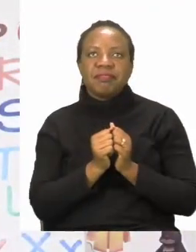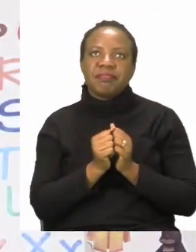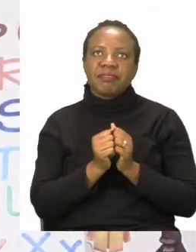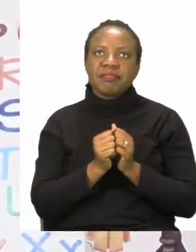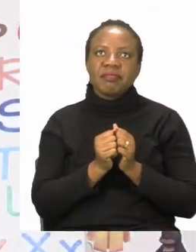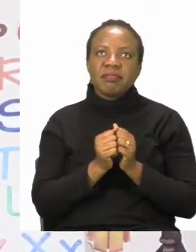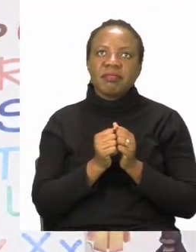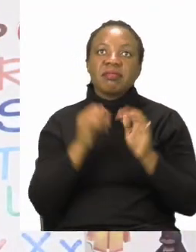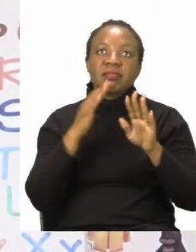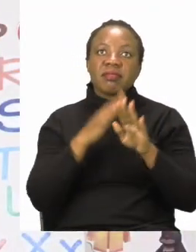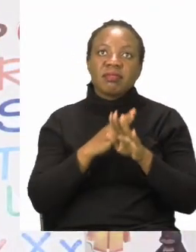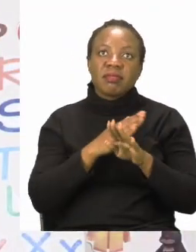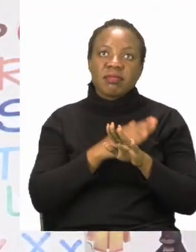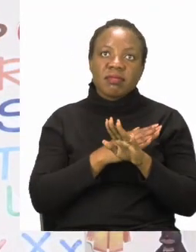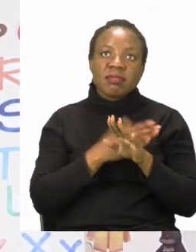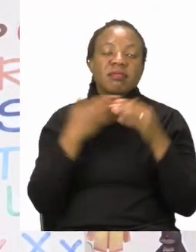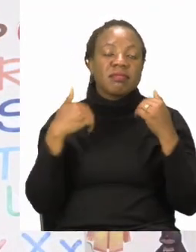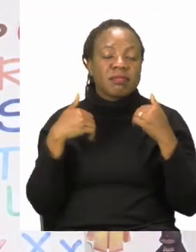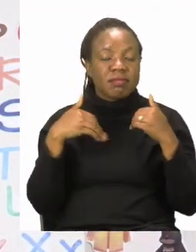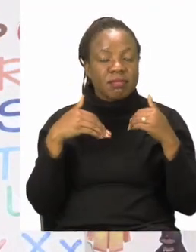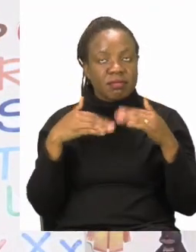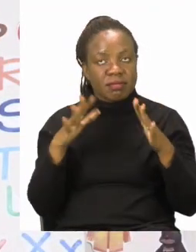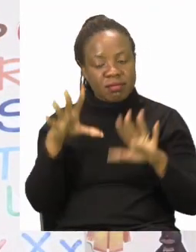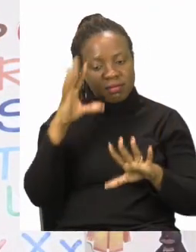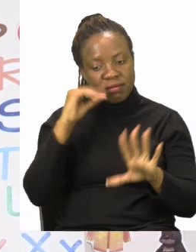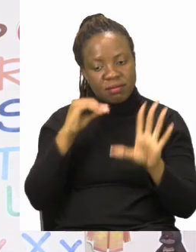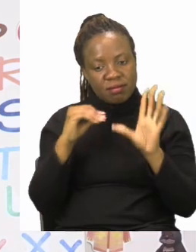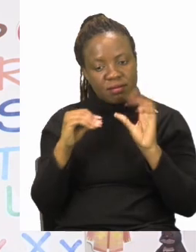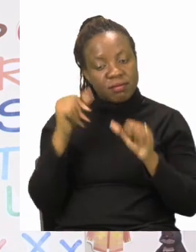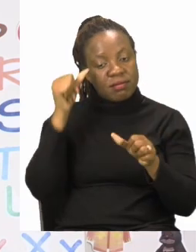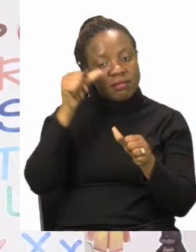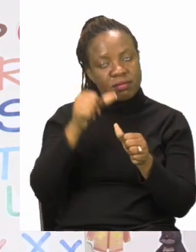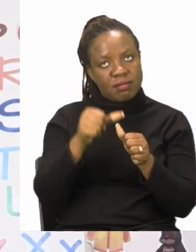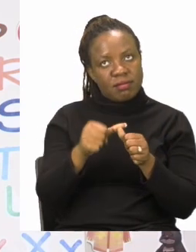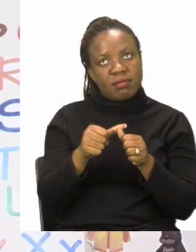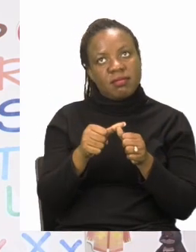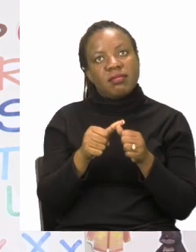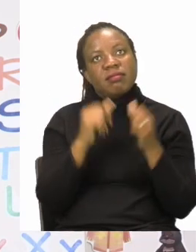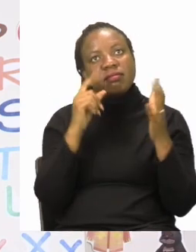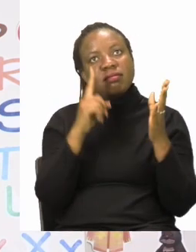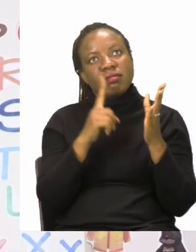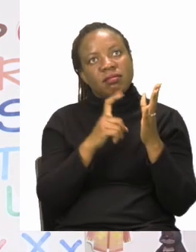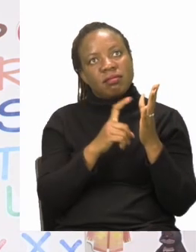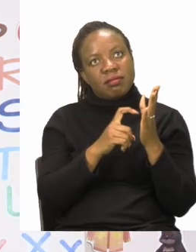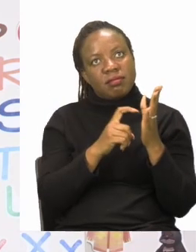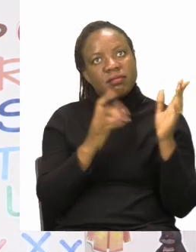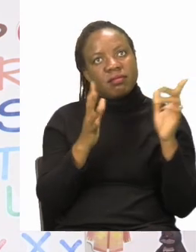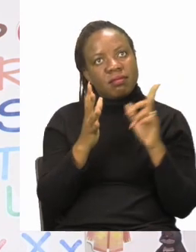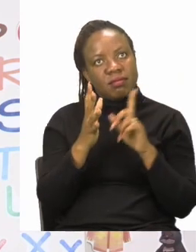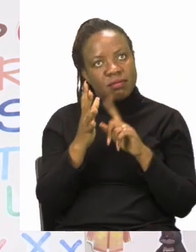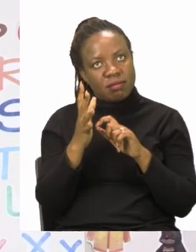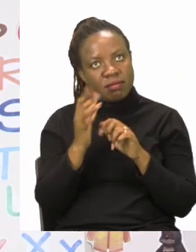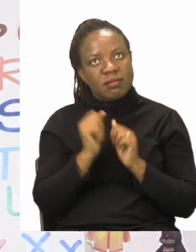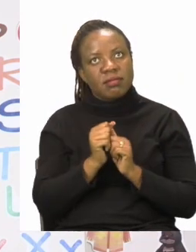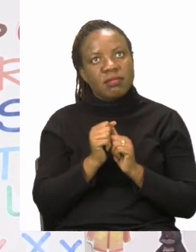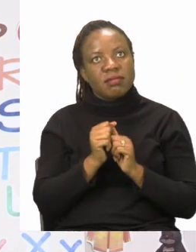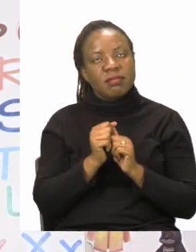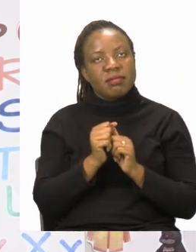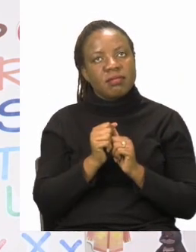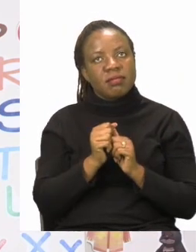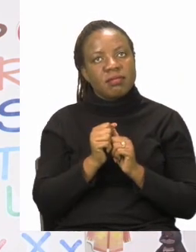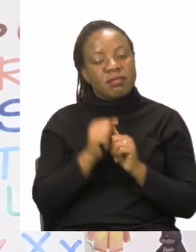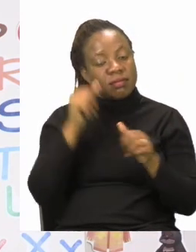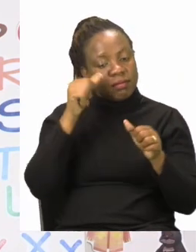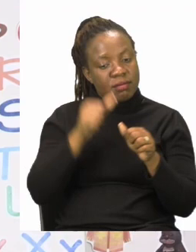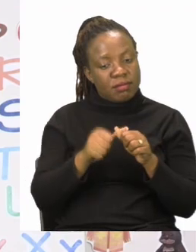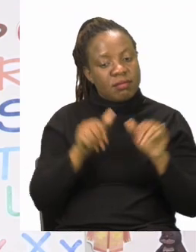we start with our lesson today, we have to remember to sanitize. Now remember, boys and girls,